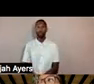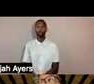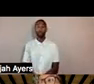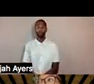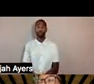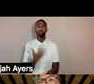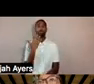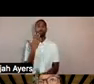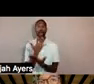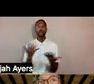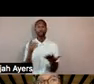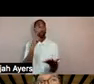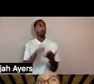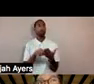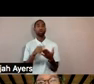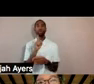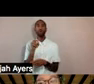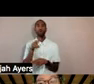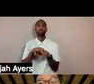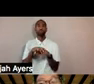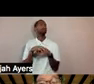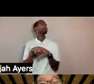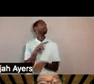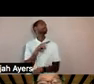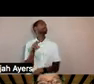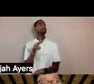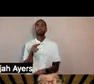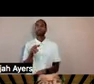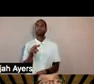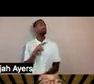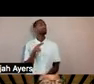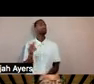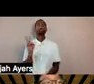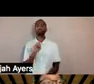Five things that you can see in your space wherever you are.